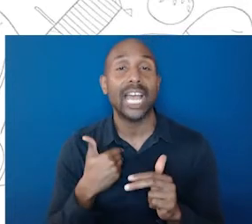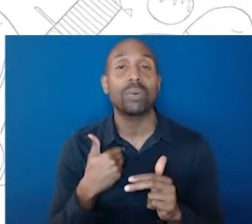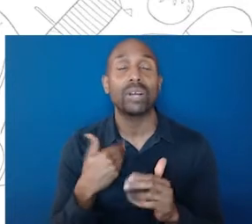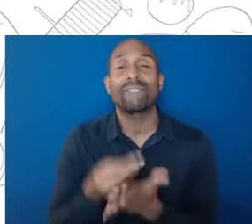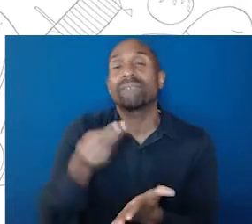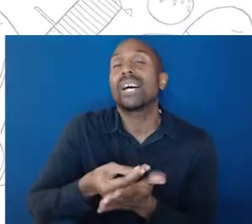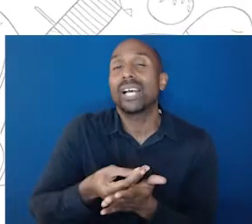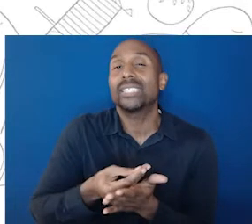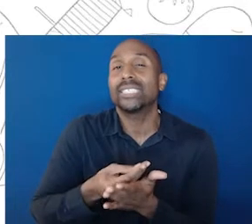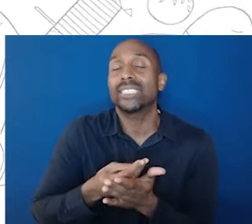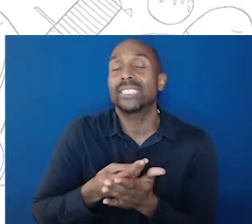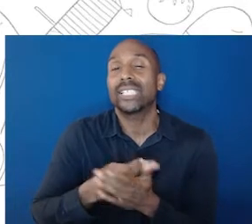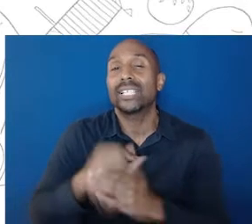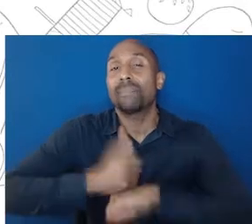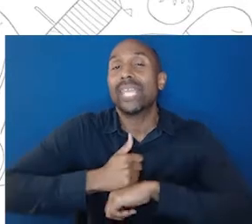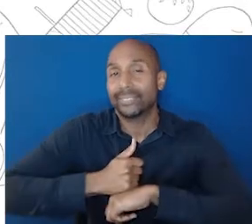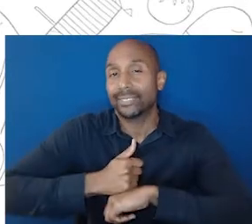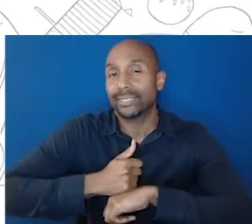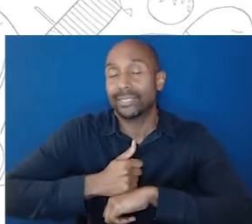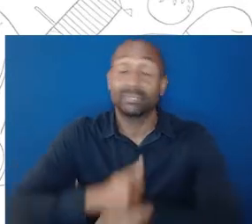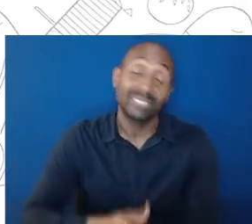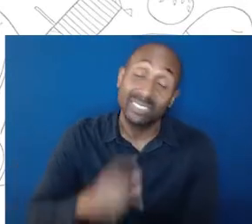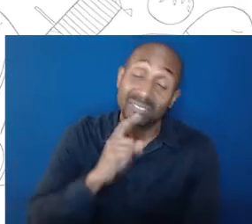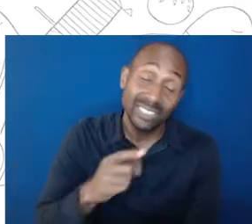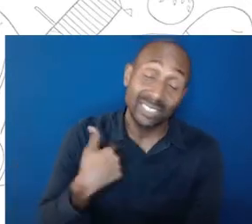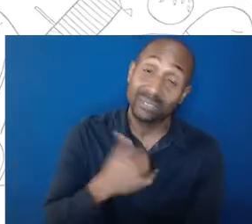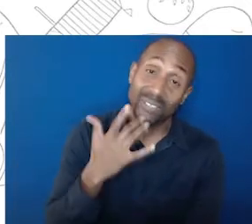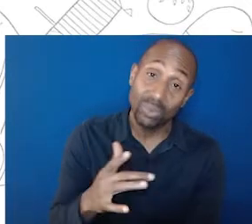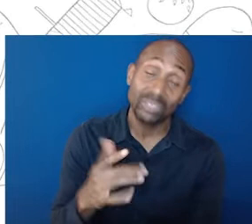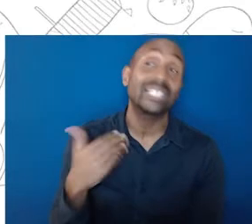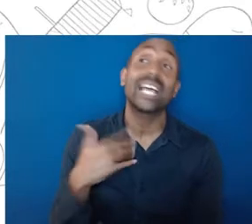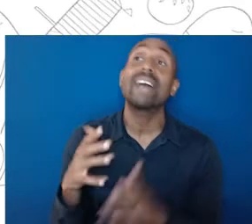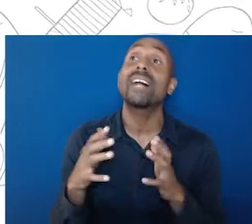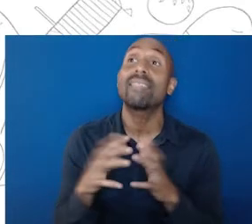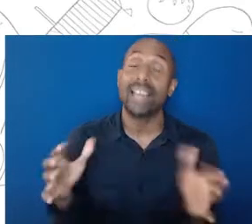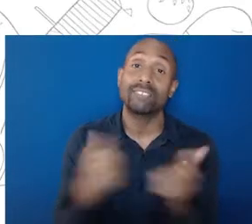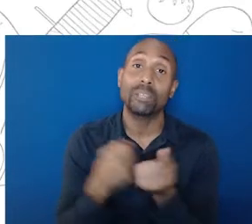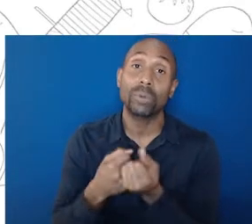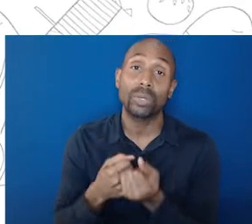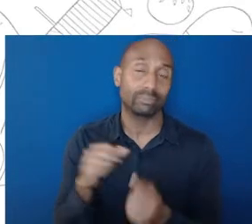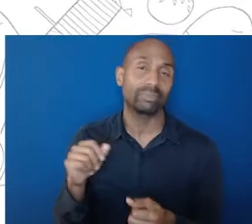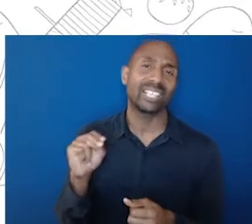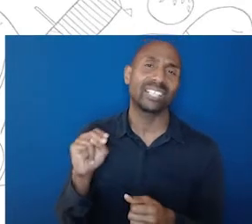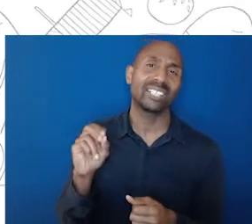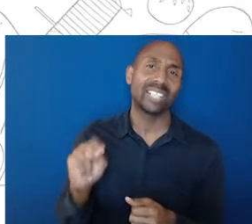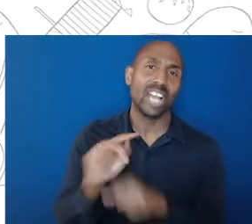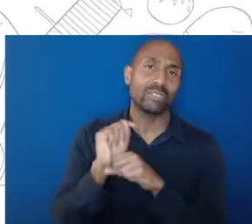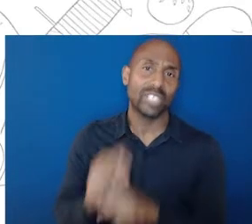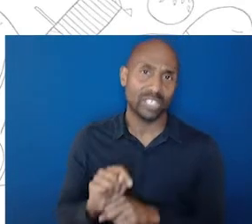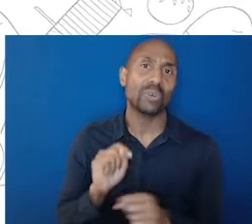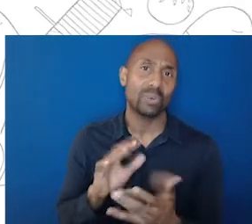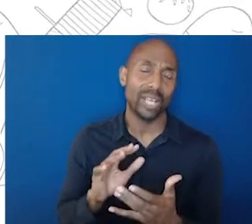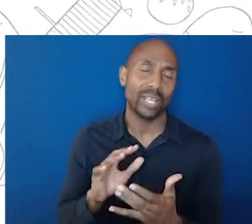building our fun base. You know, we are lucky enough that we have had so much support in non-traditional ways, because